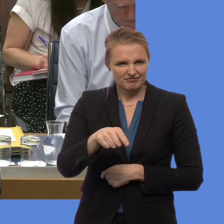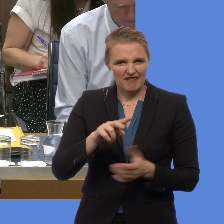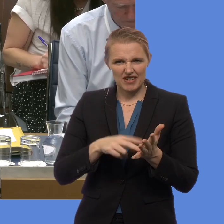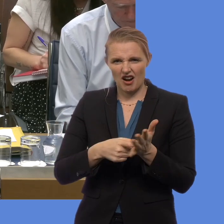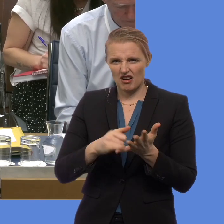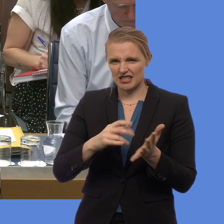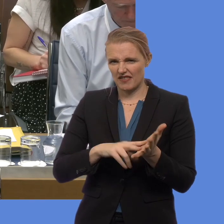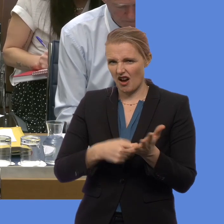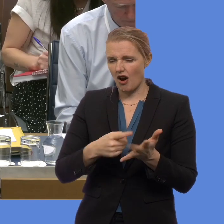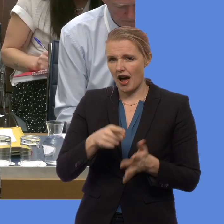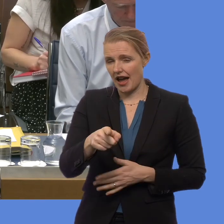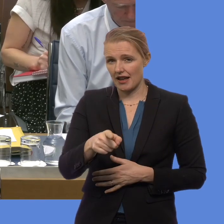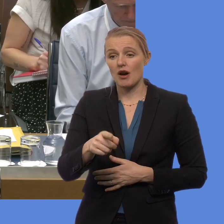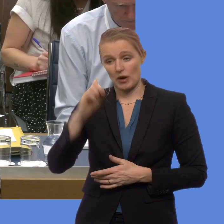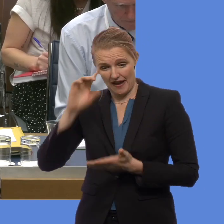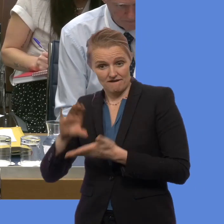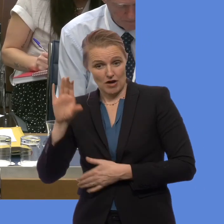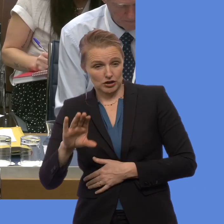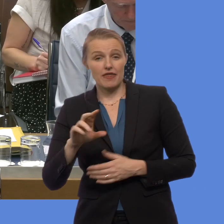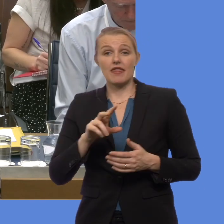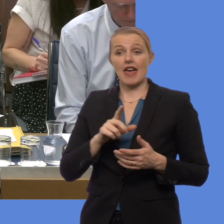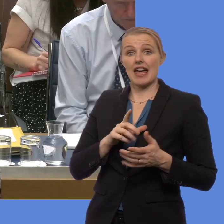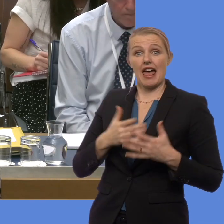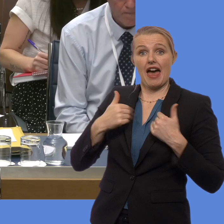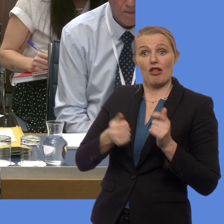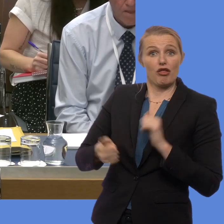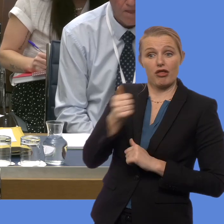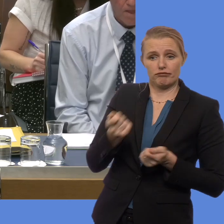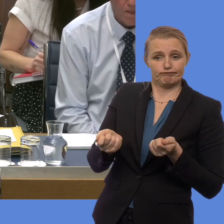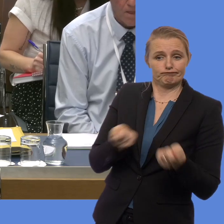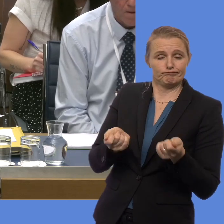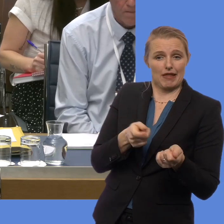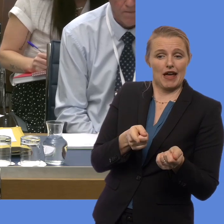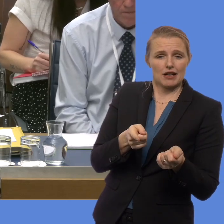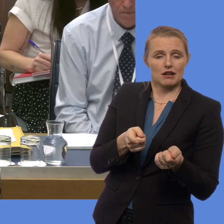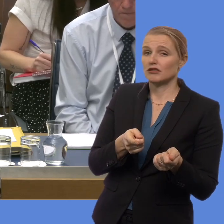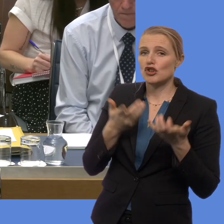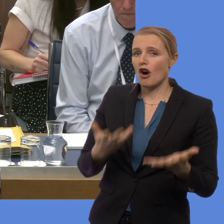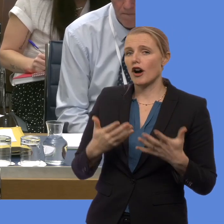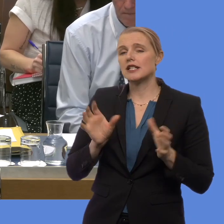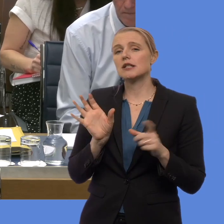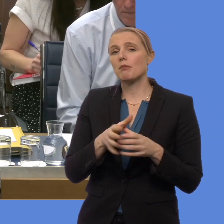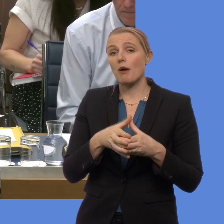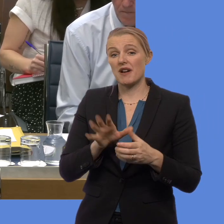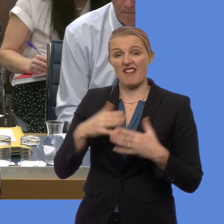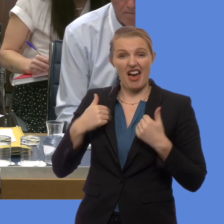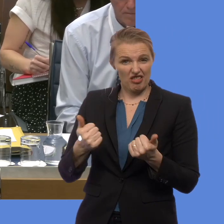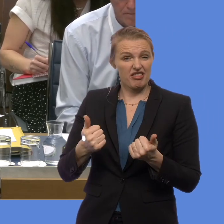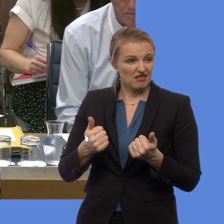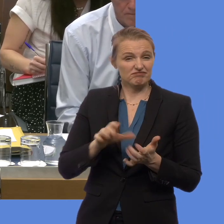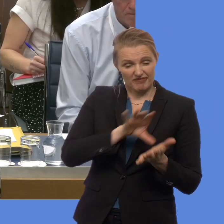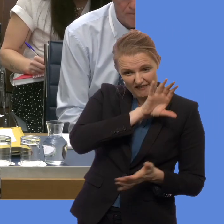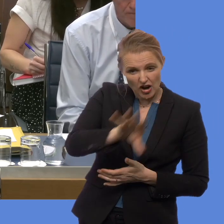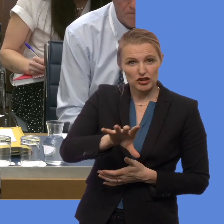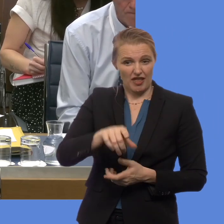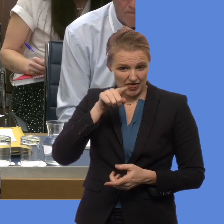by and monitored by the Health and Social Care Board. The Department of Health has provided the majority of funding, and the service is now a permanent resource for